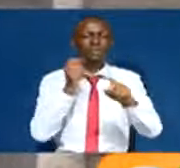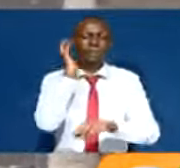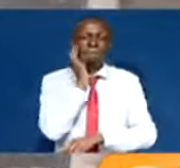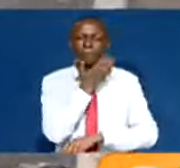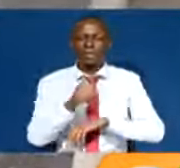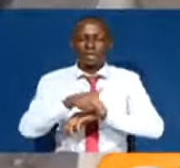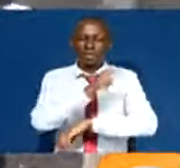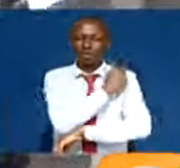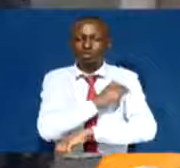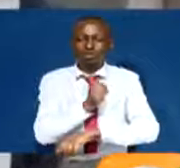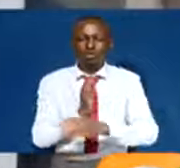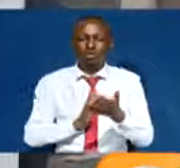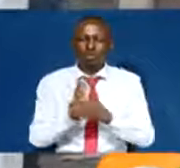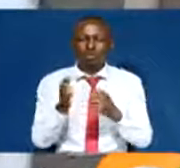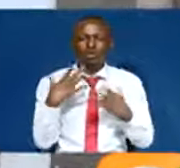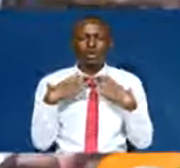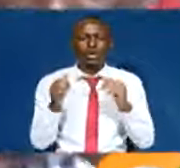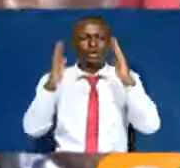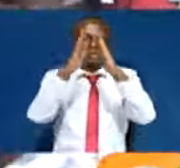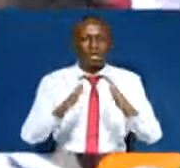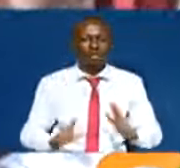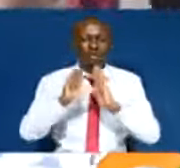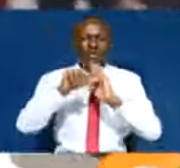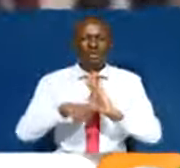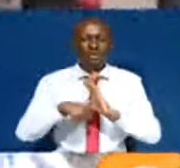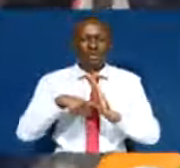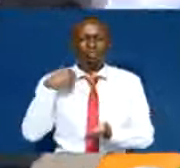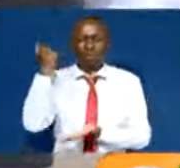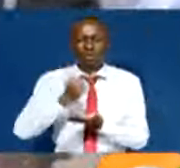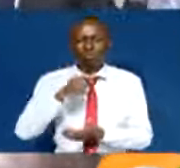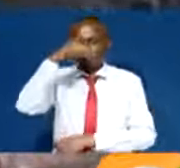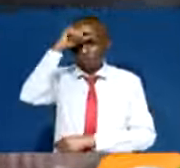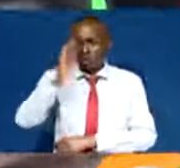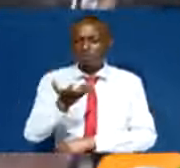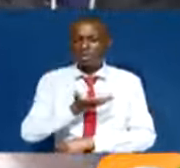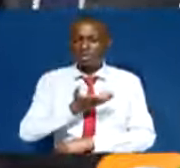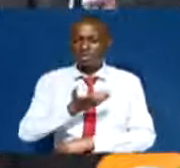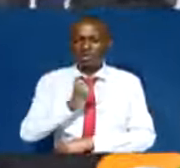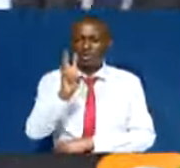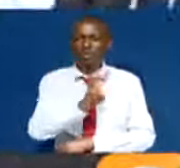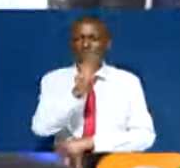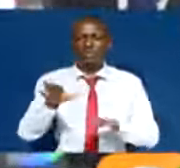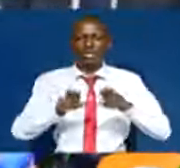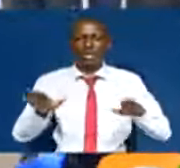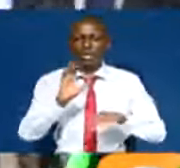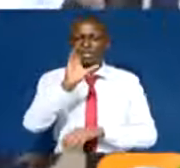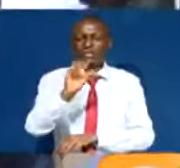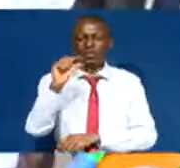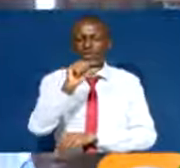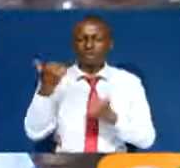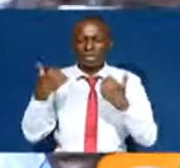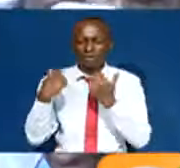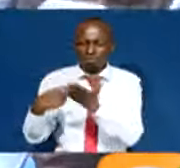Afya House to the Council of Governors' offices in Westlands, where COG was holding a council meeting to deliberate on key issues affecting